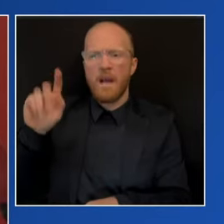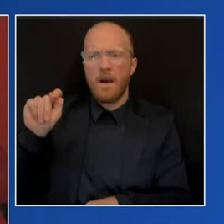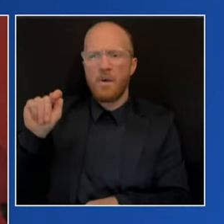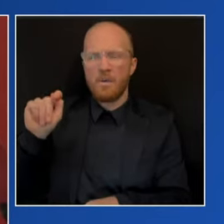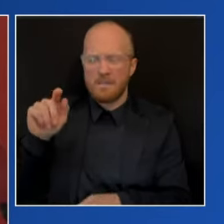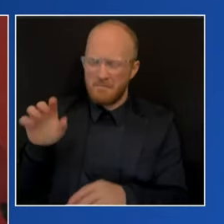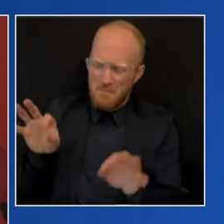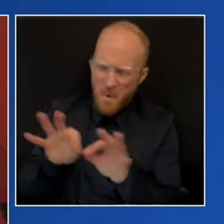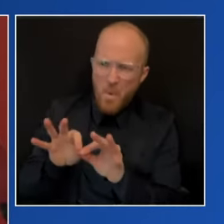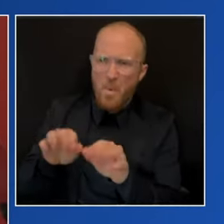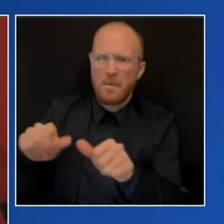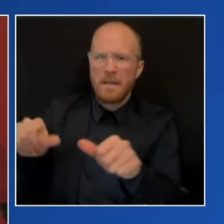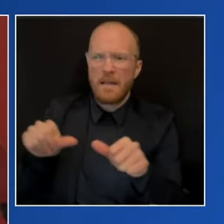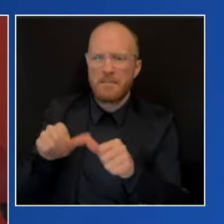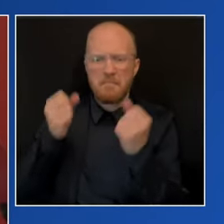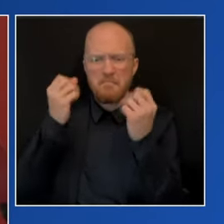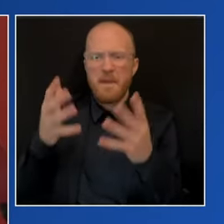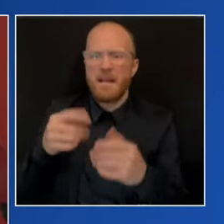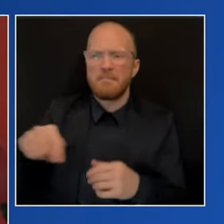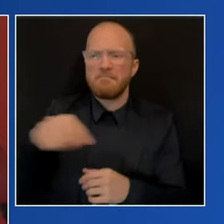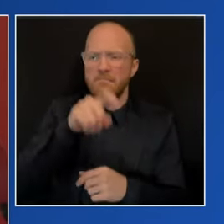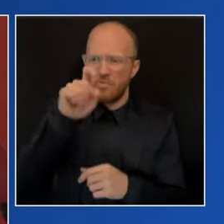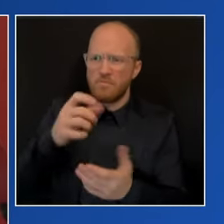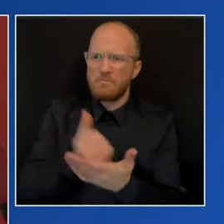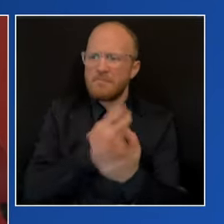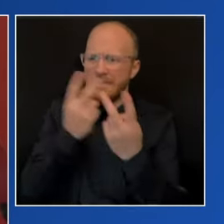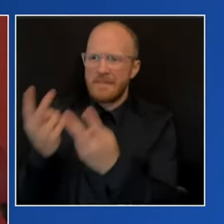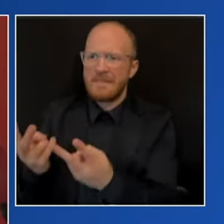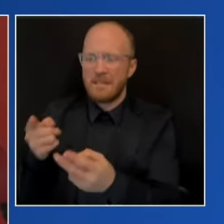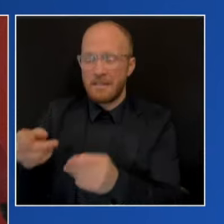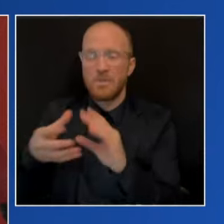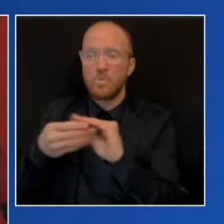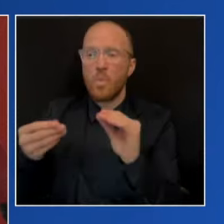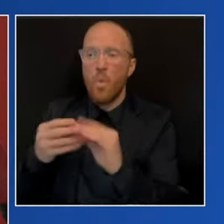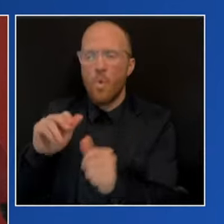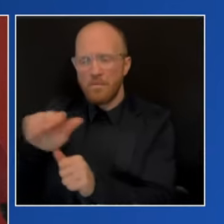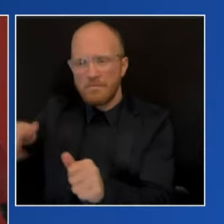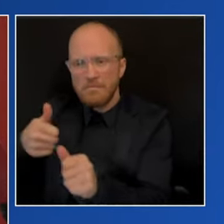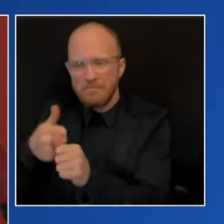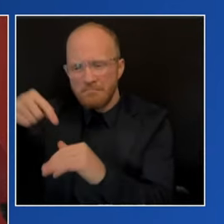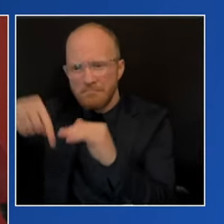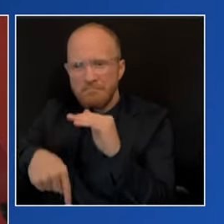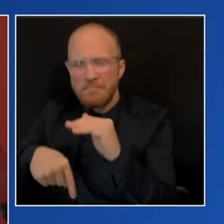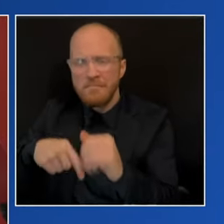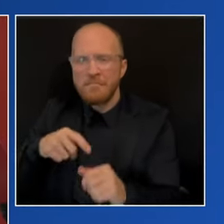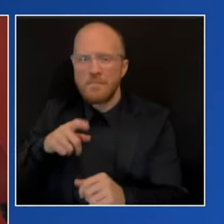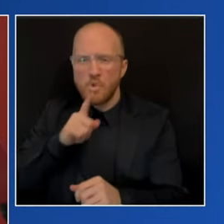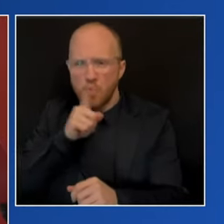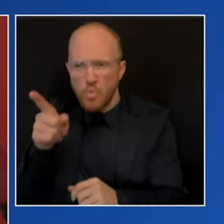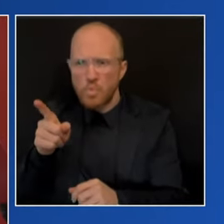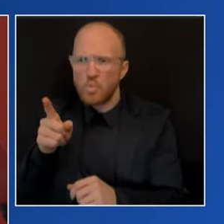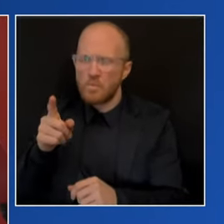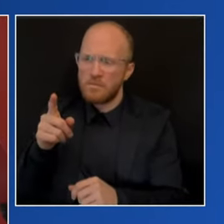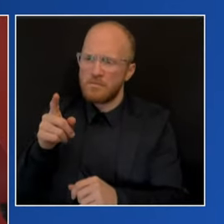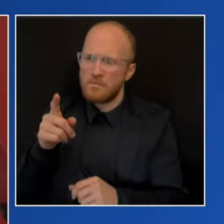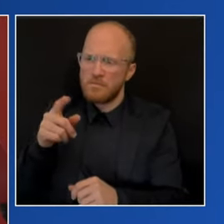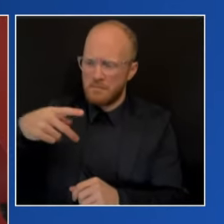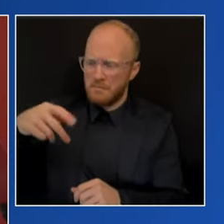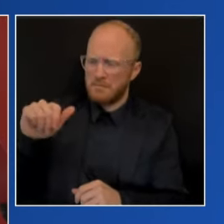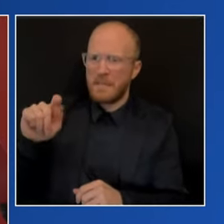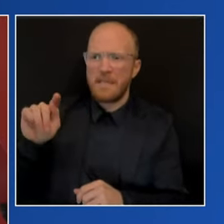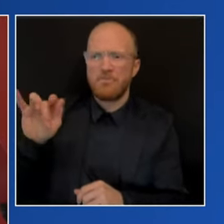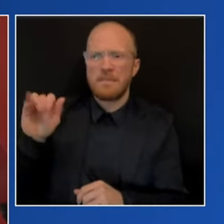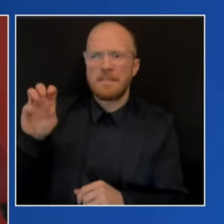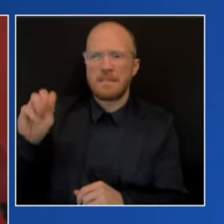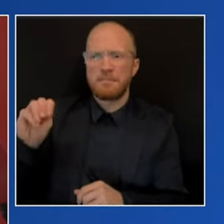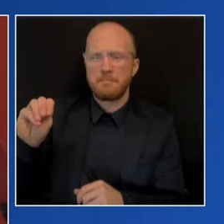a story of the pain and the suffering and the true patriotism it took to make America.